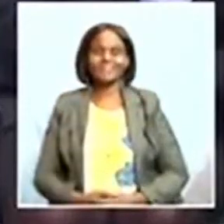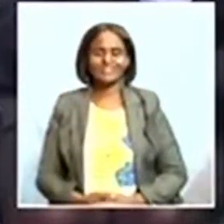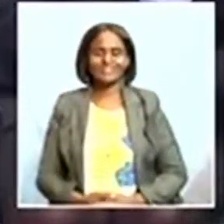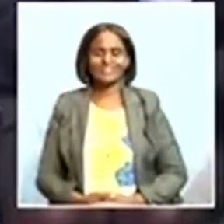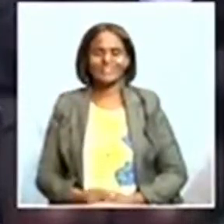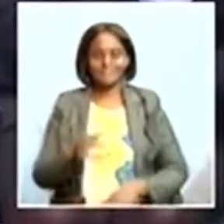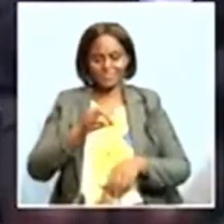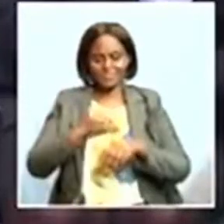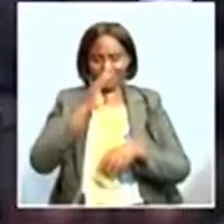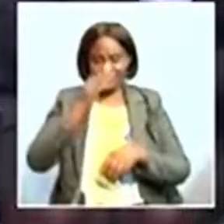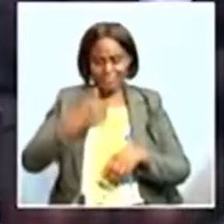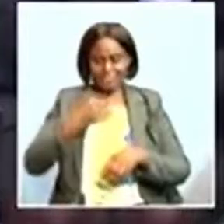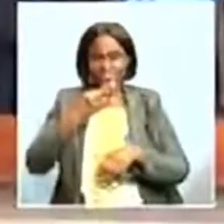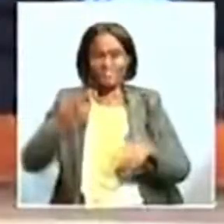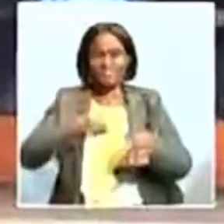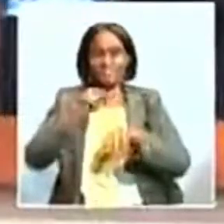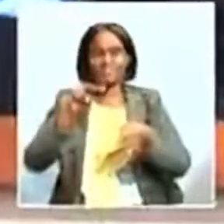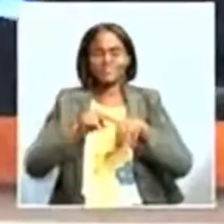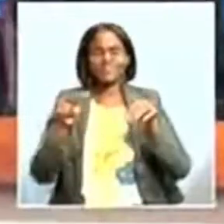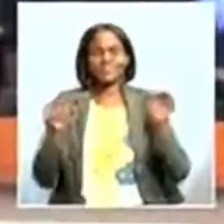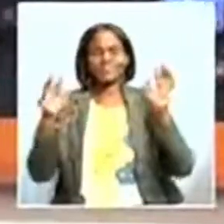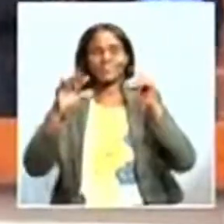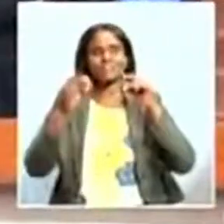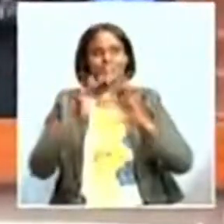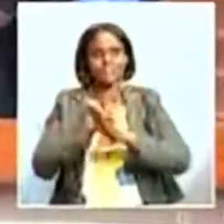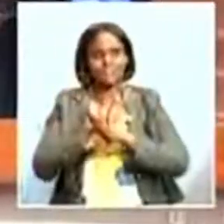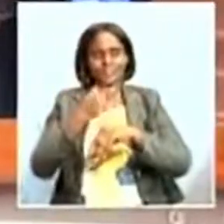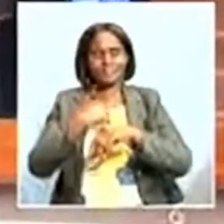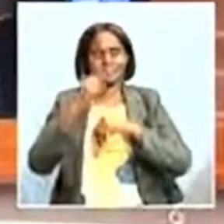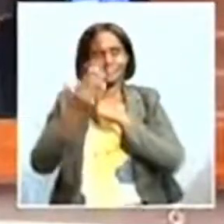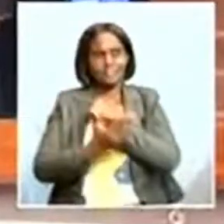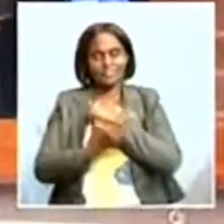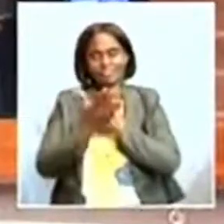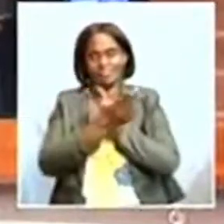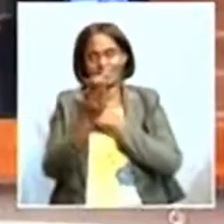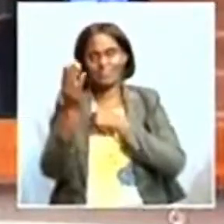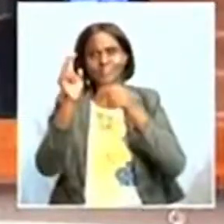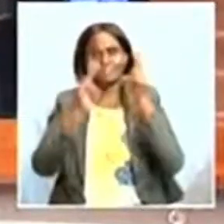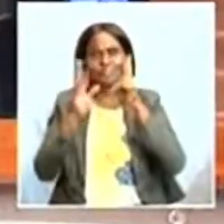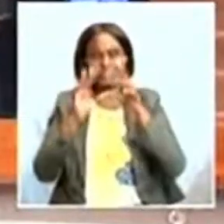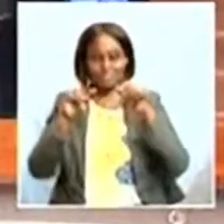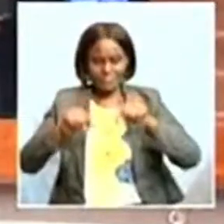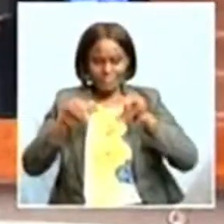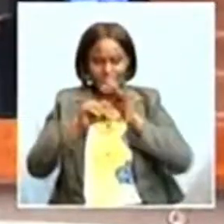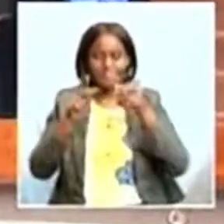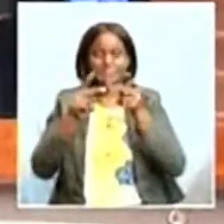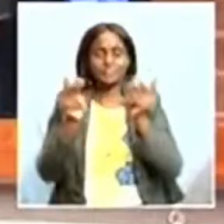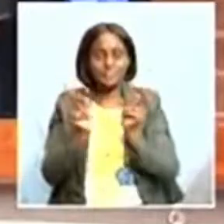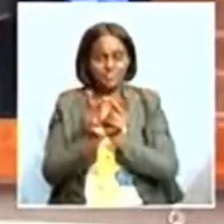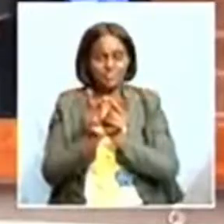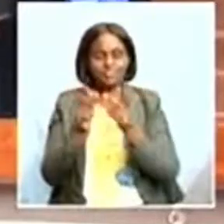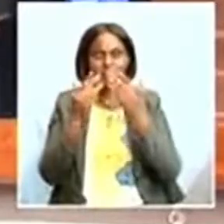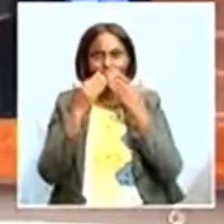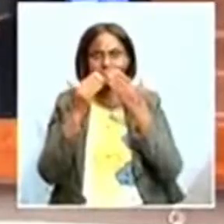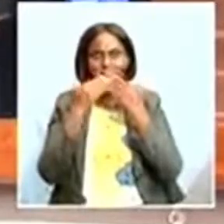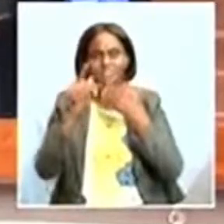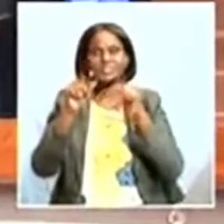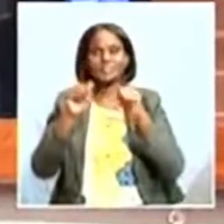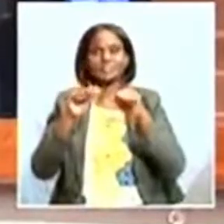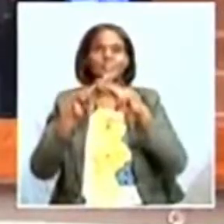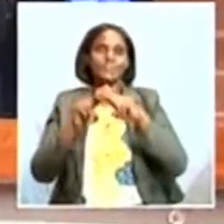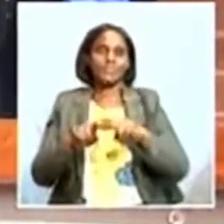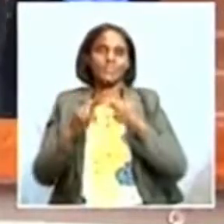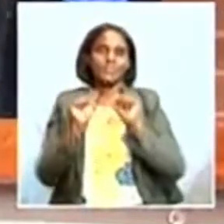On behalf of the National Assembly of Zambia, I warmly welcome our visitors in our midst. I thank you. You may take